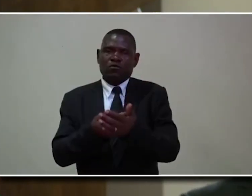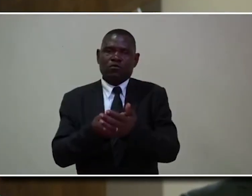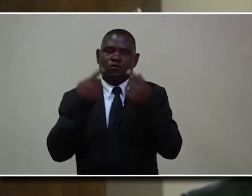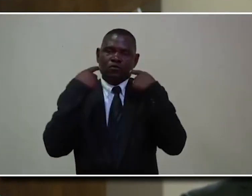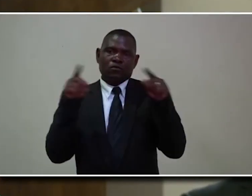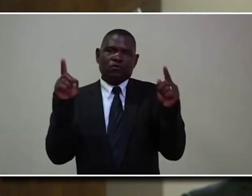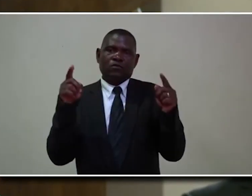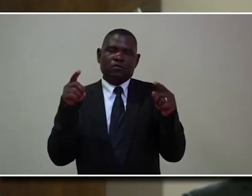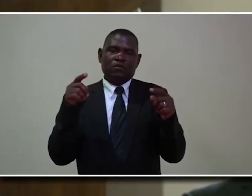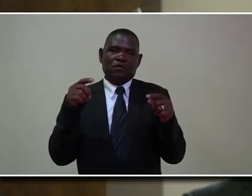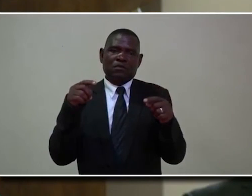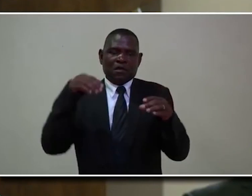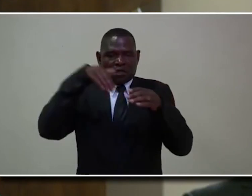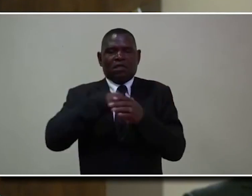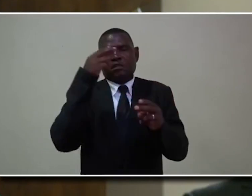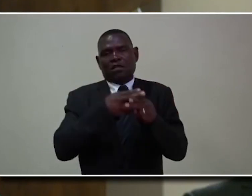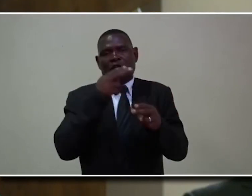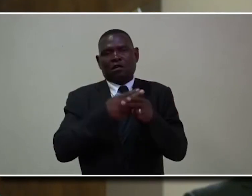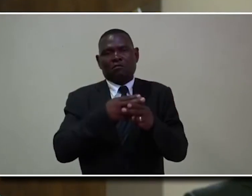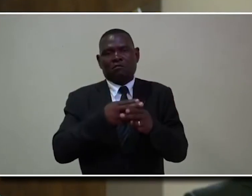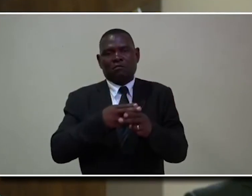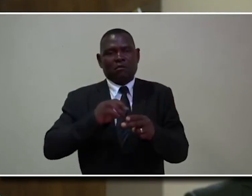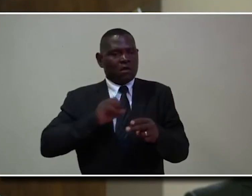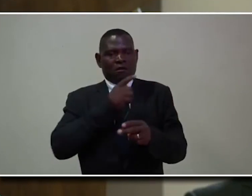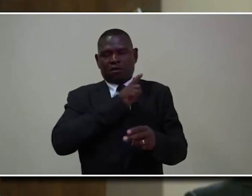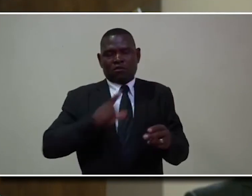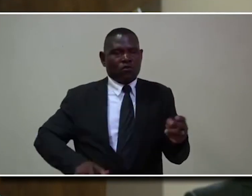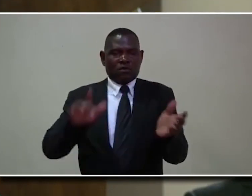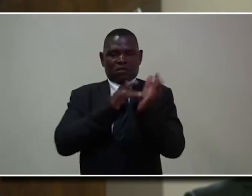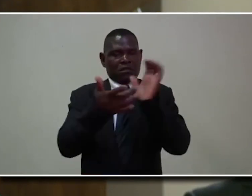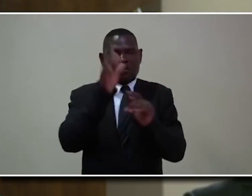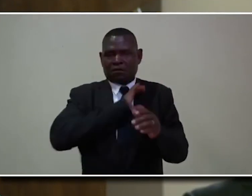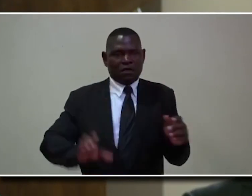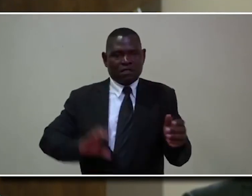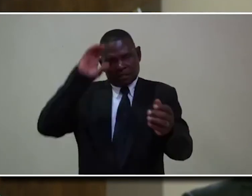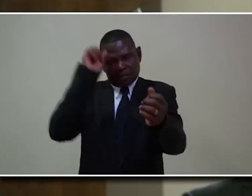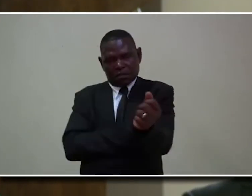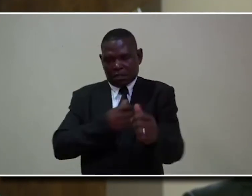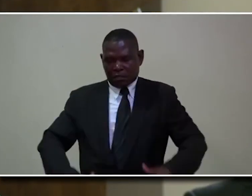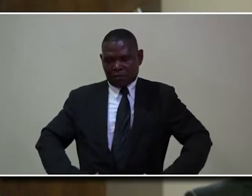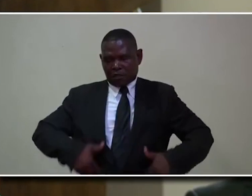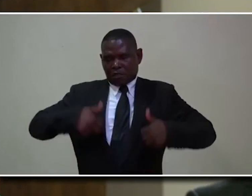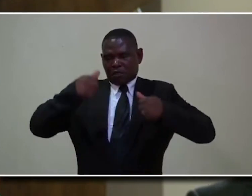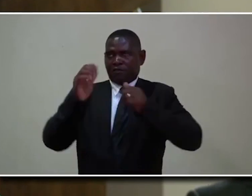tidings. In the name of our Lord Jesus Christ, the Son of the living God,